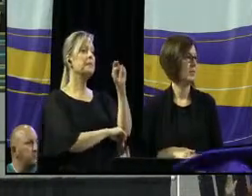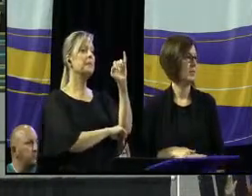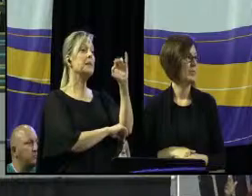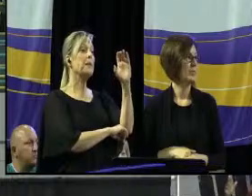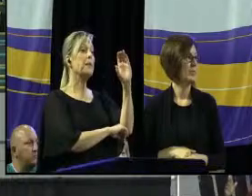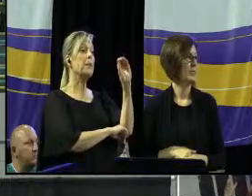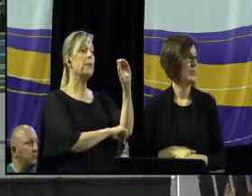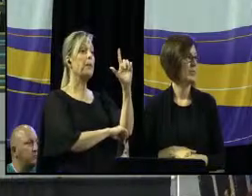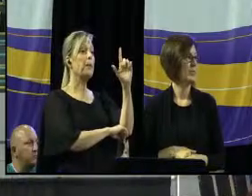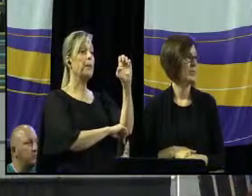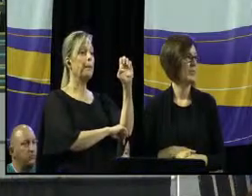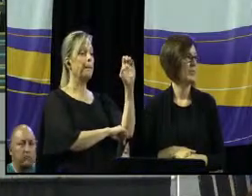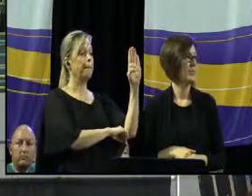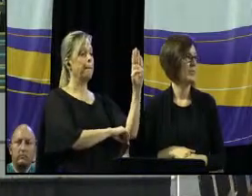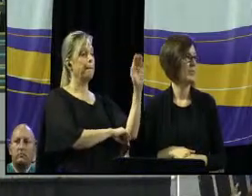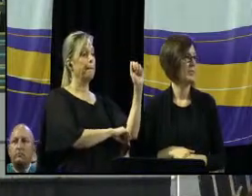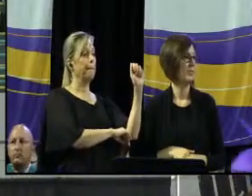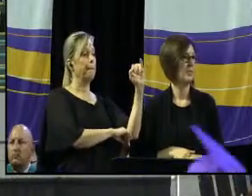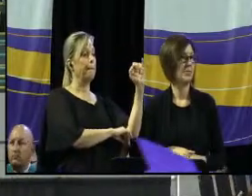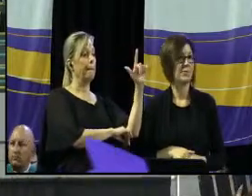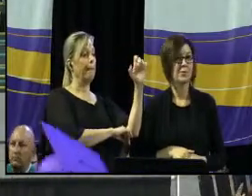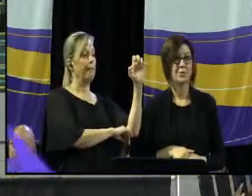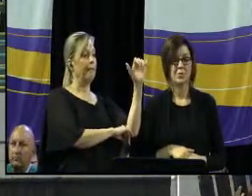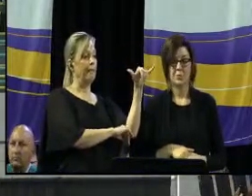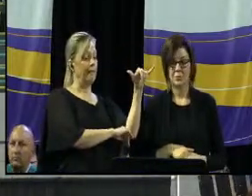Nicole Gwendolyn Bailey.